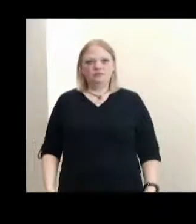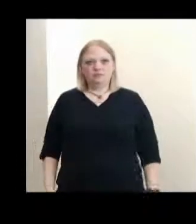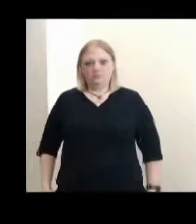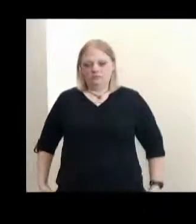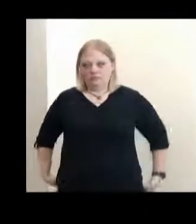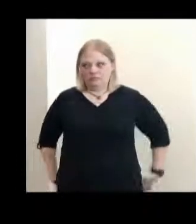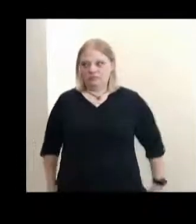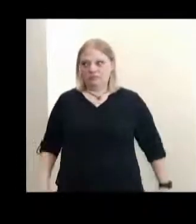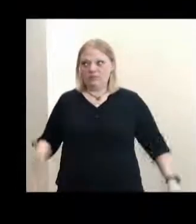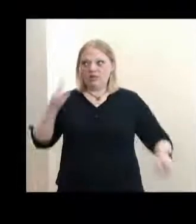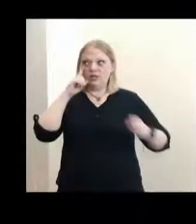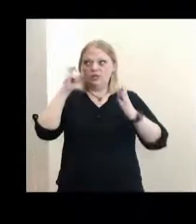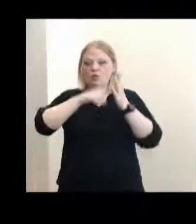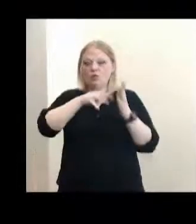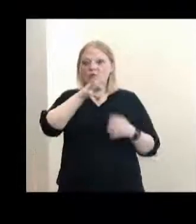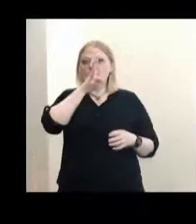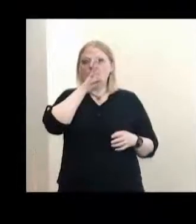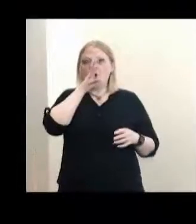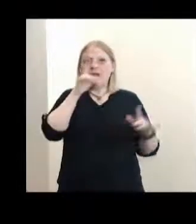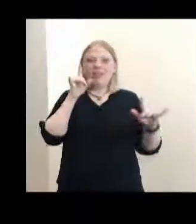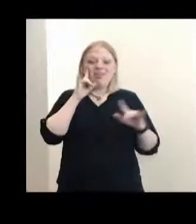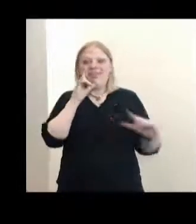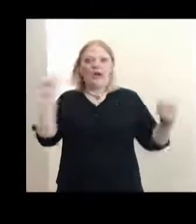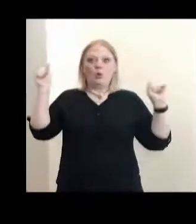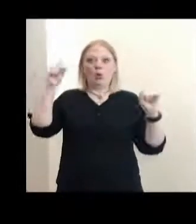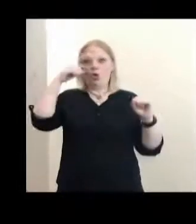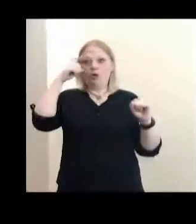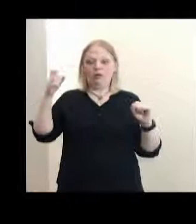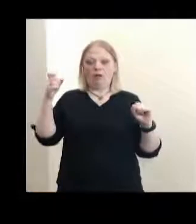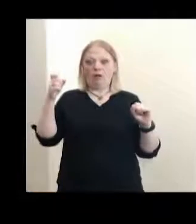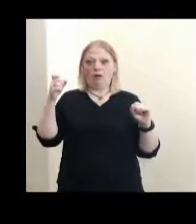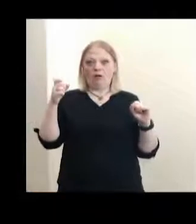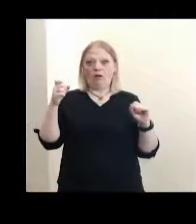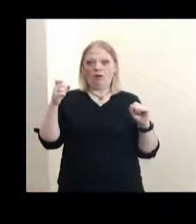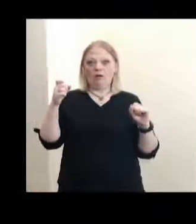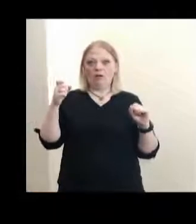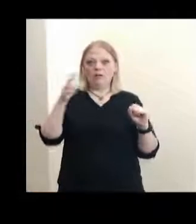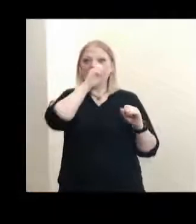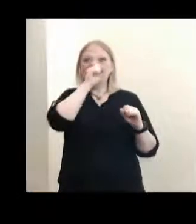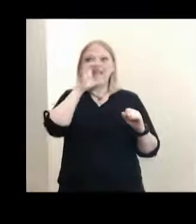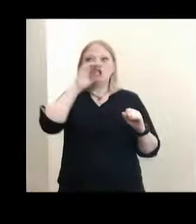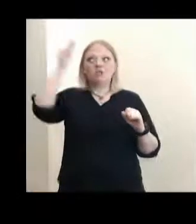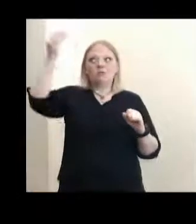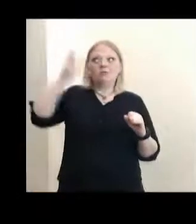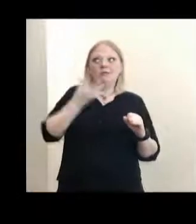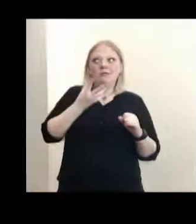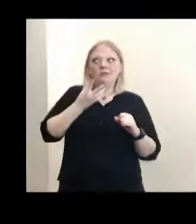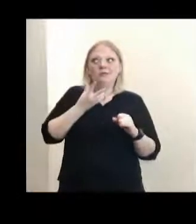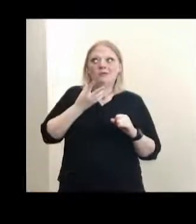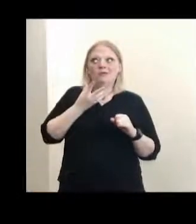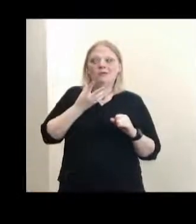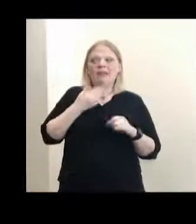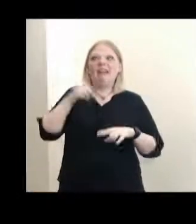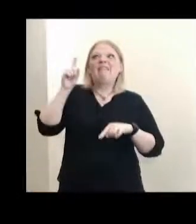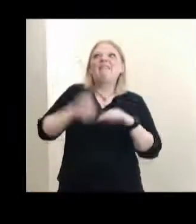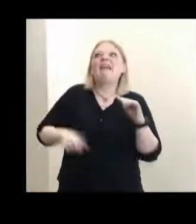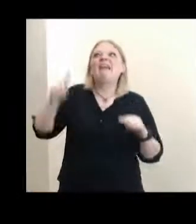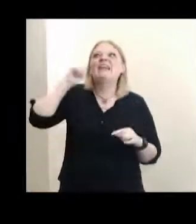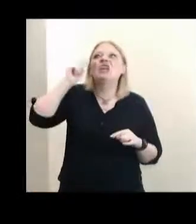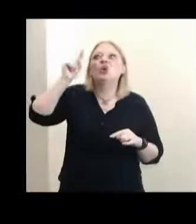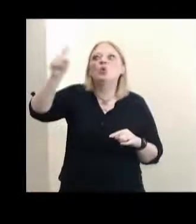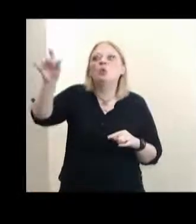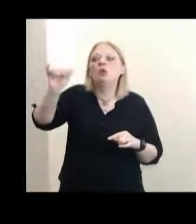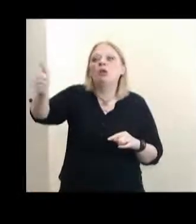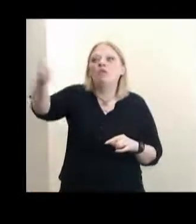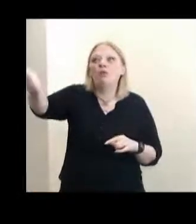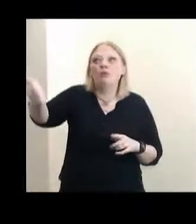If you notice, I'm talking quiet or louder because I was told by a senior at a clinic, I can't hear you as well as some